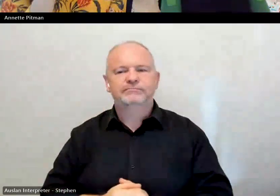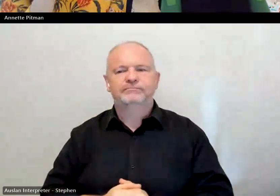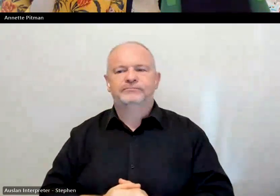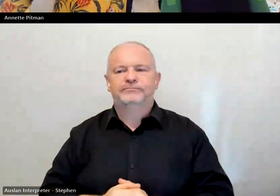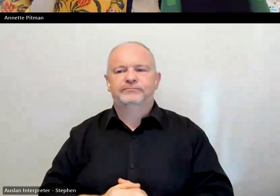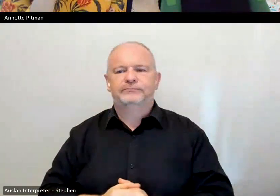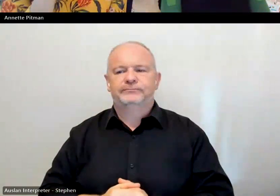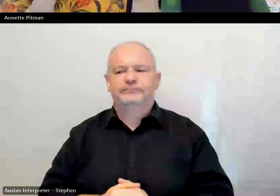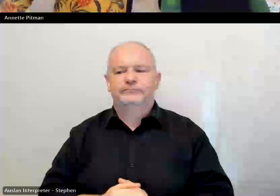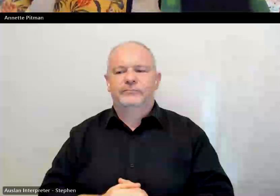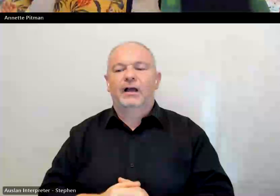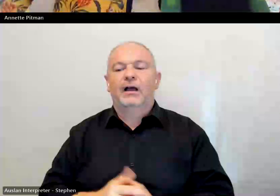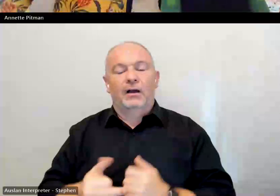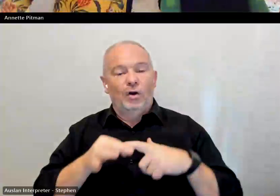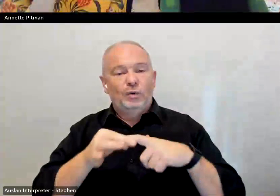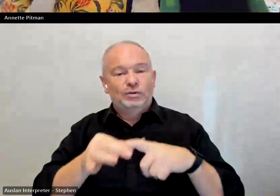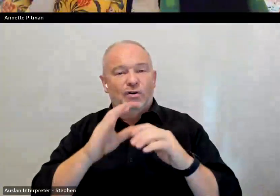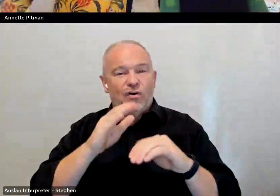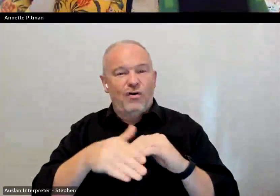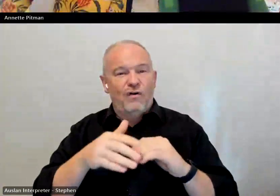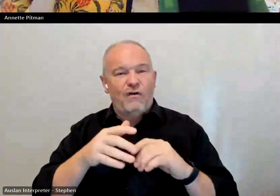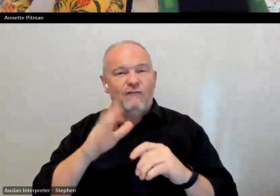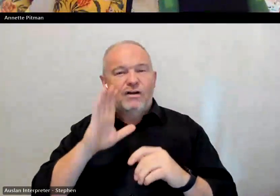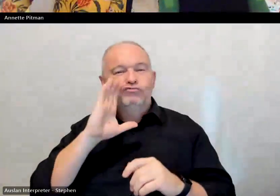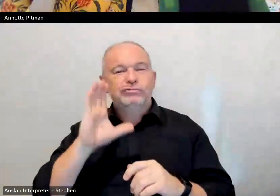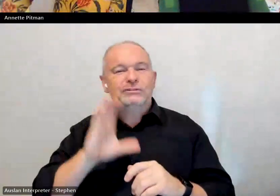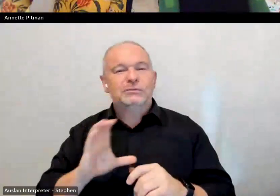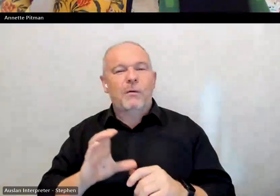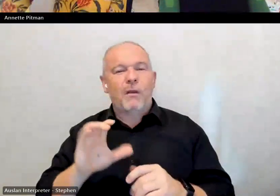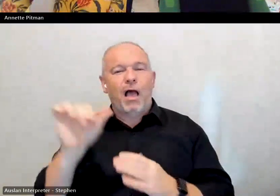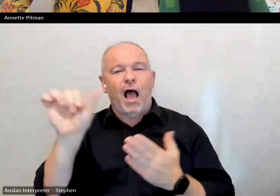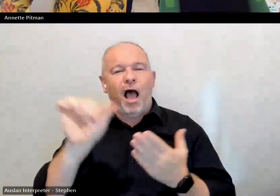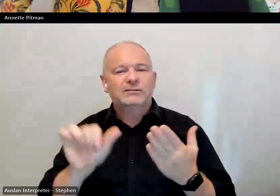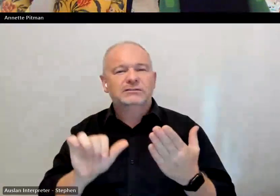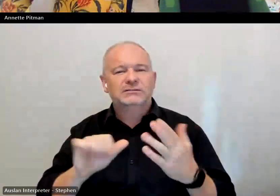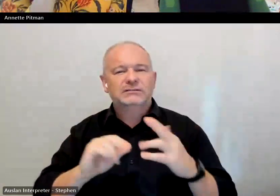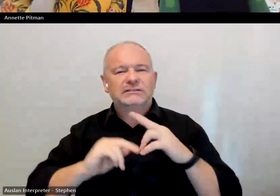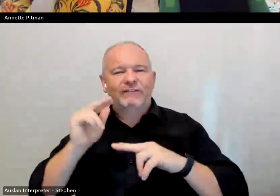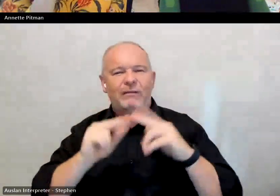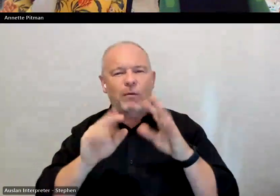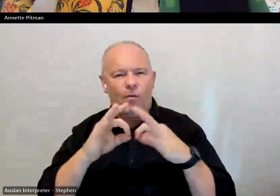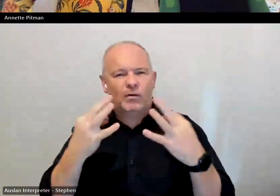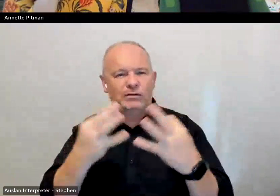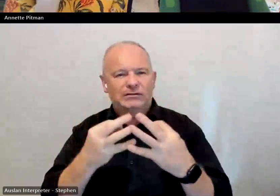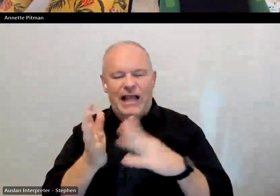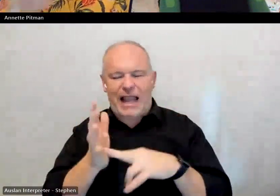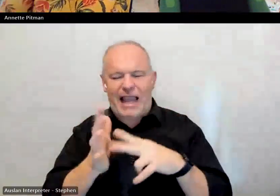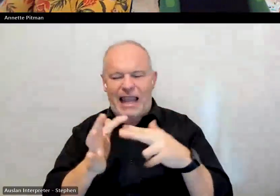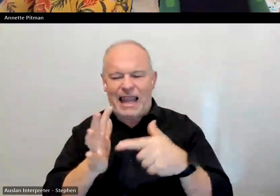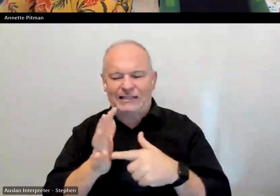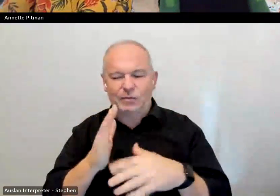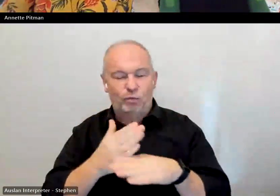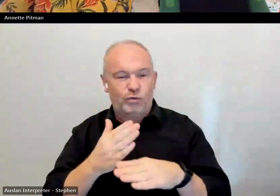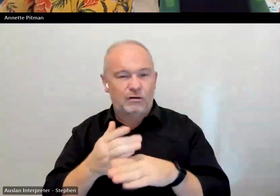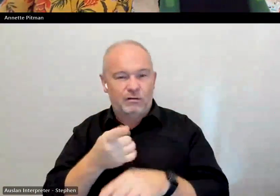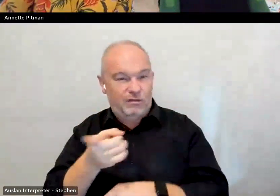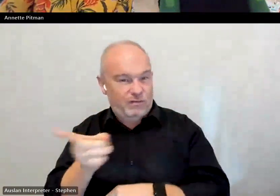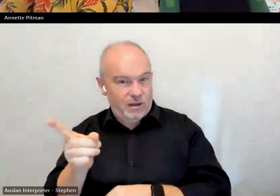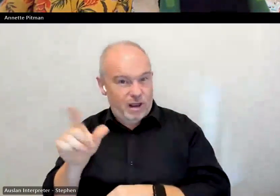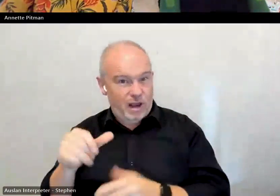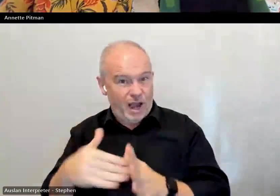A question about the Regional Arts Development Organisation Network. Are they now